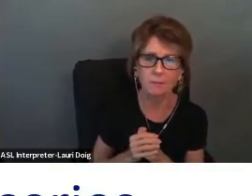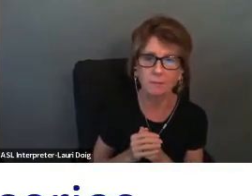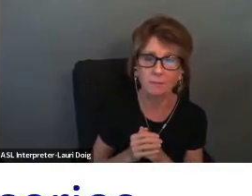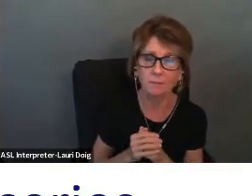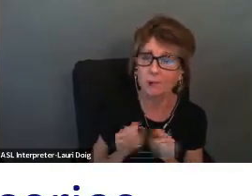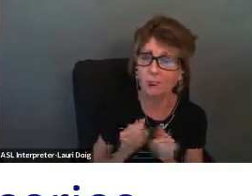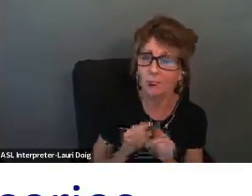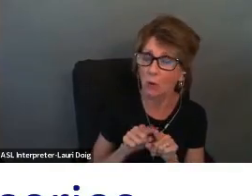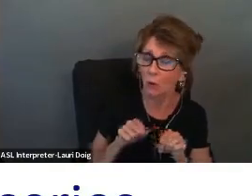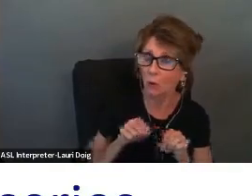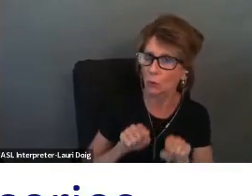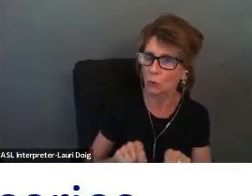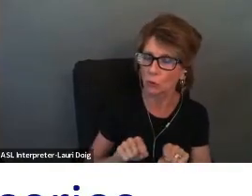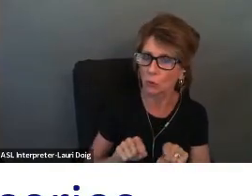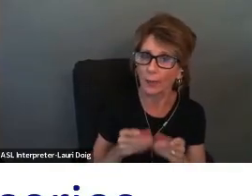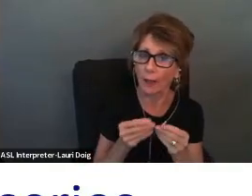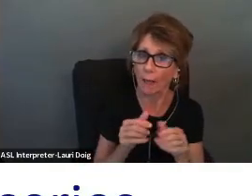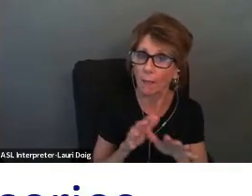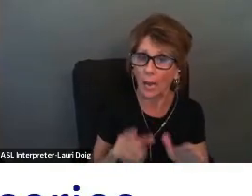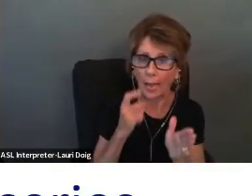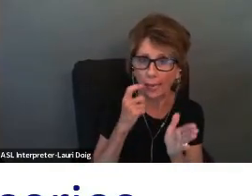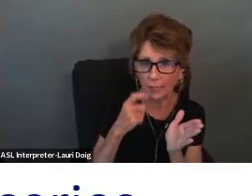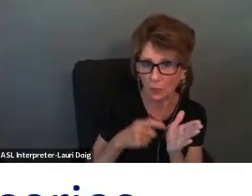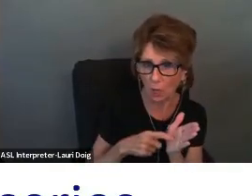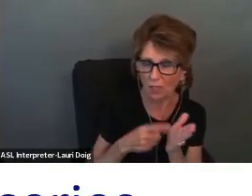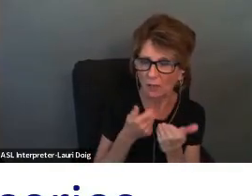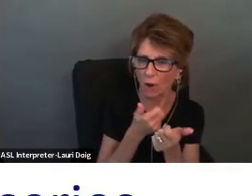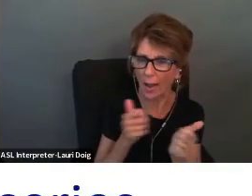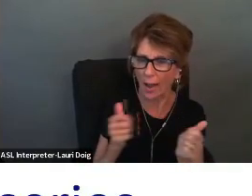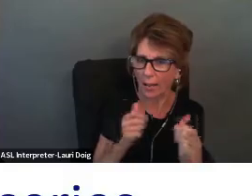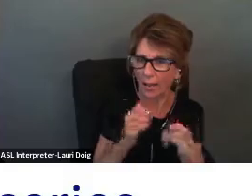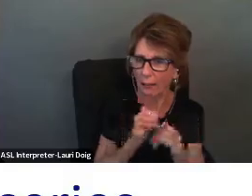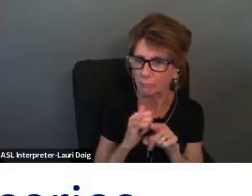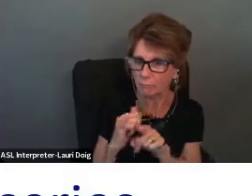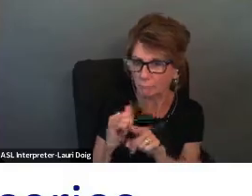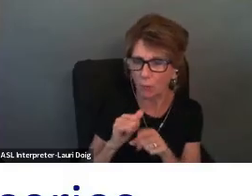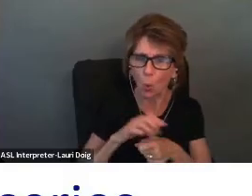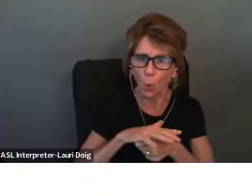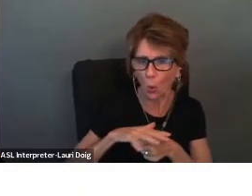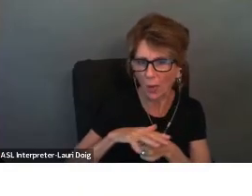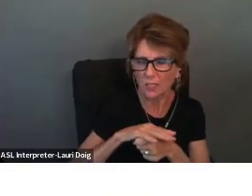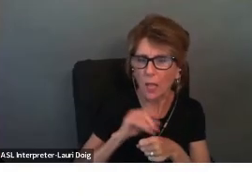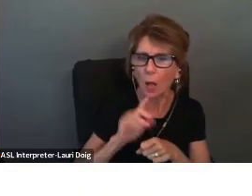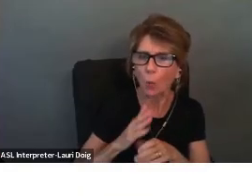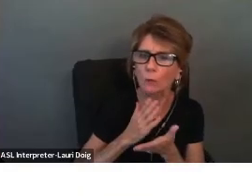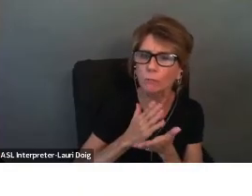be doing this during the land acknowledgement when mentioning any names or locations.